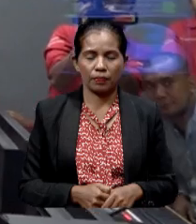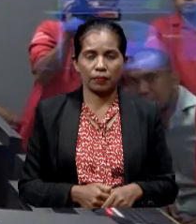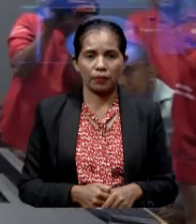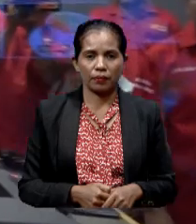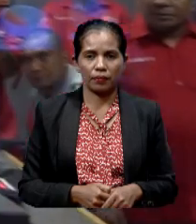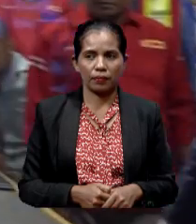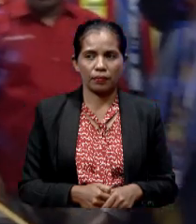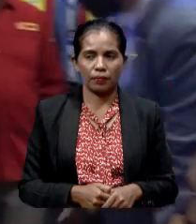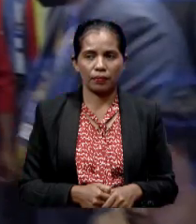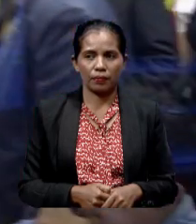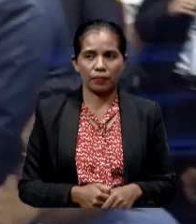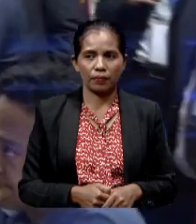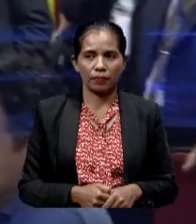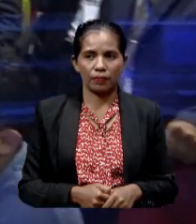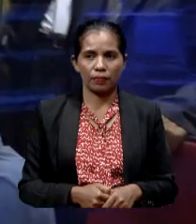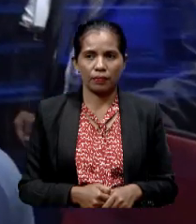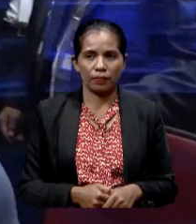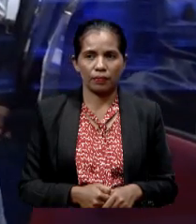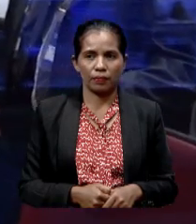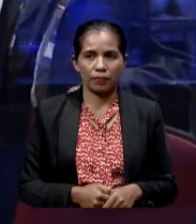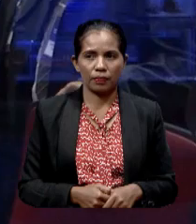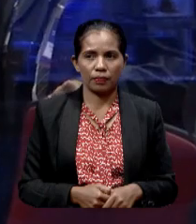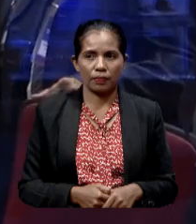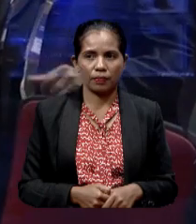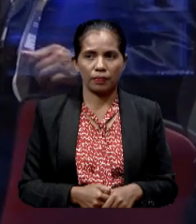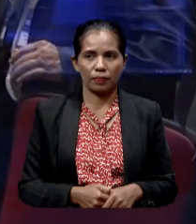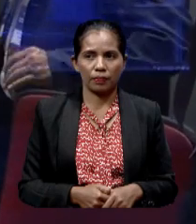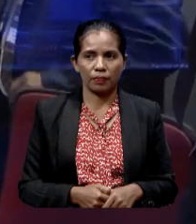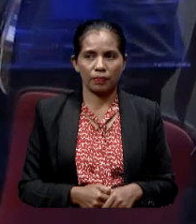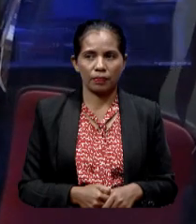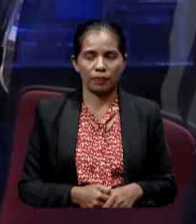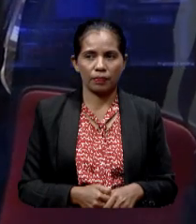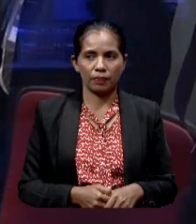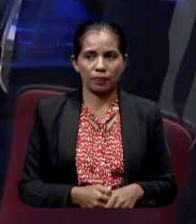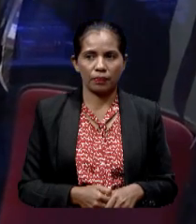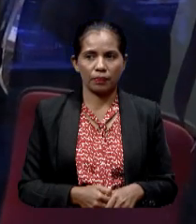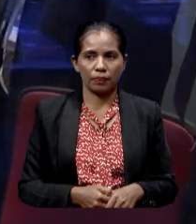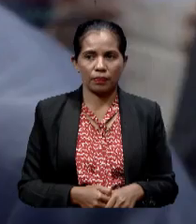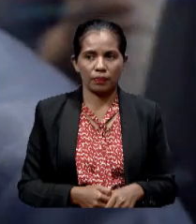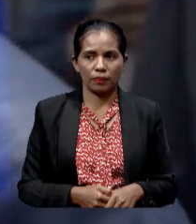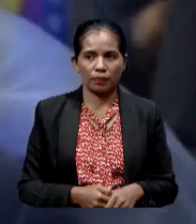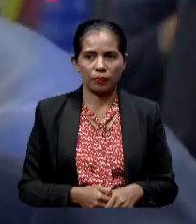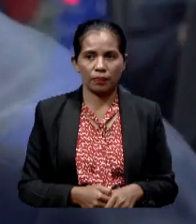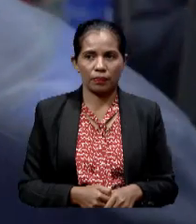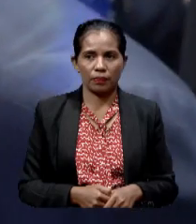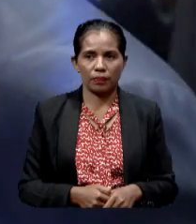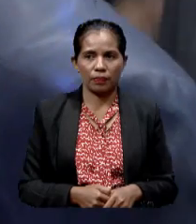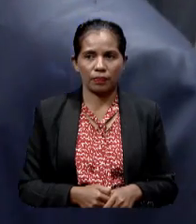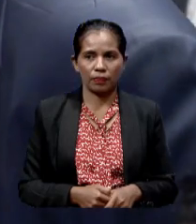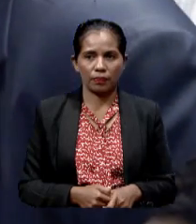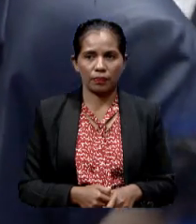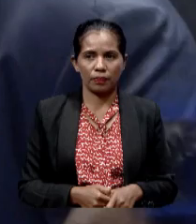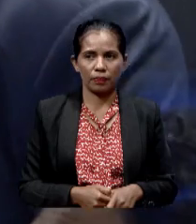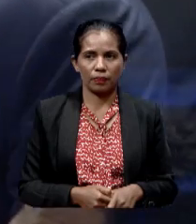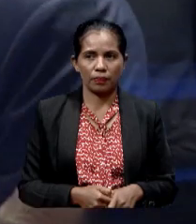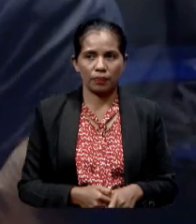requirements, level of requirement, and also level of degrees of facility. Then